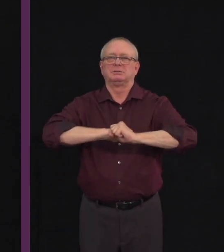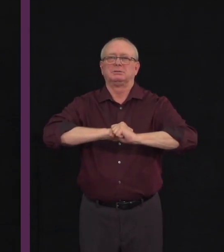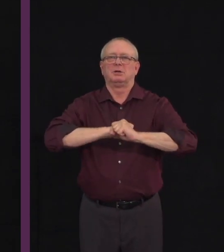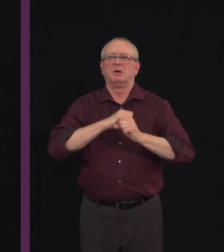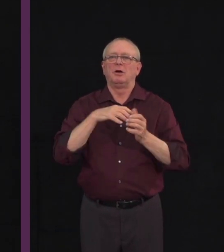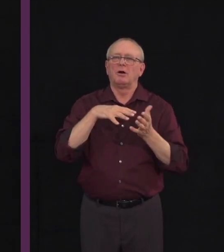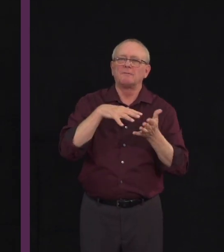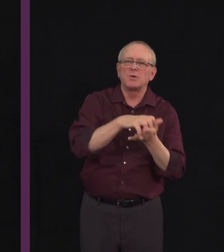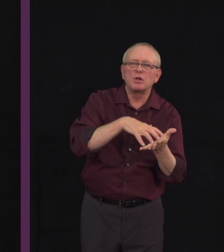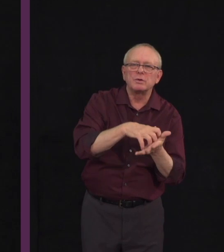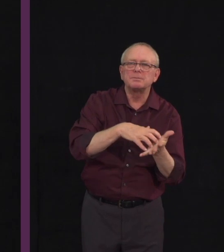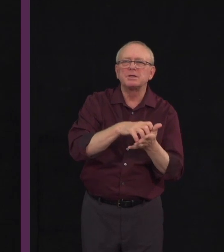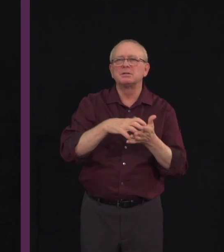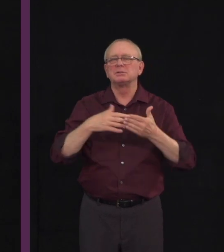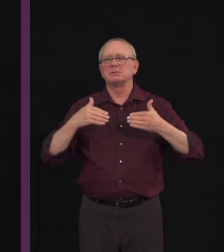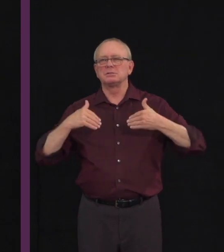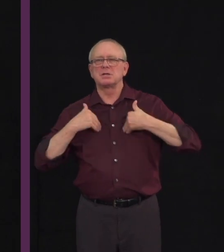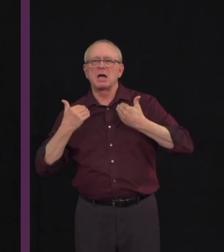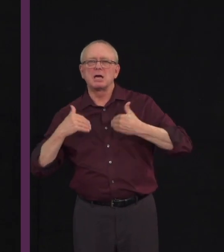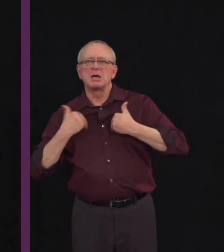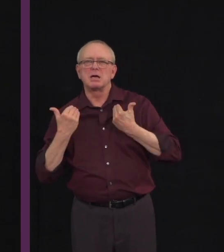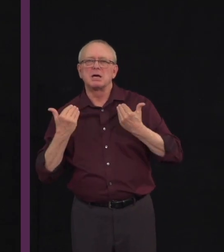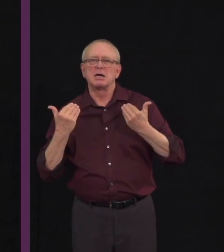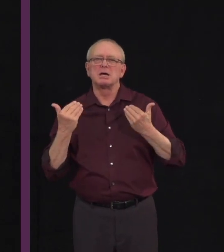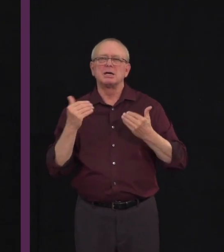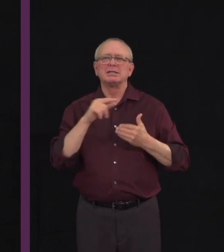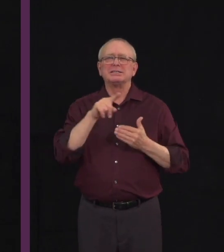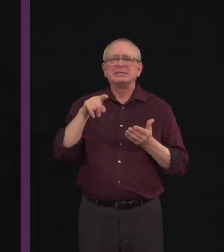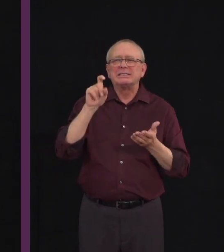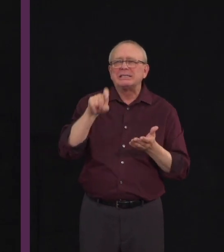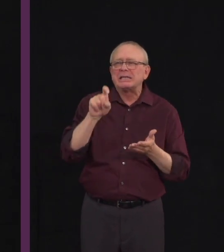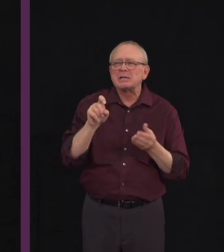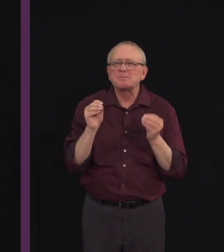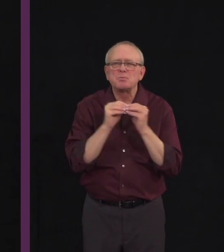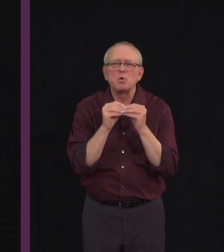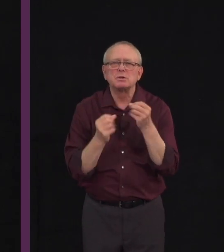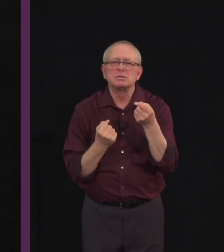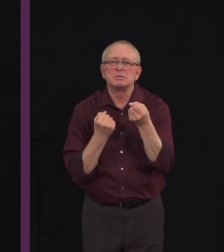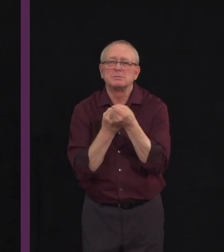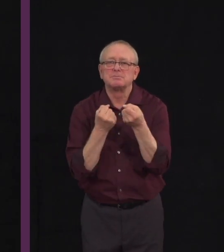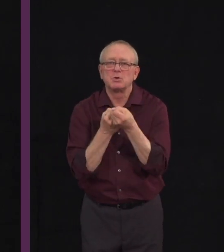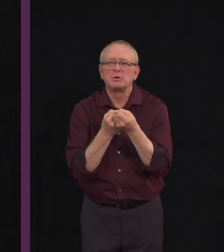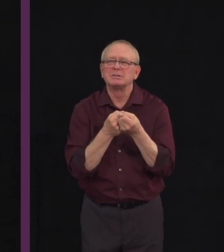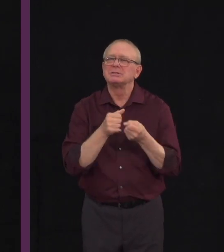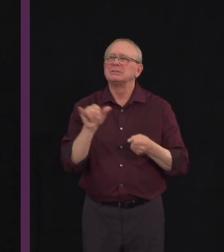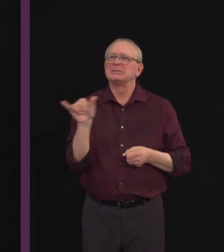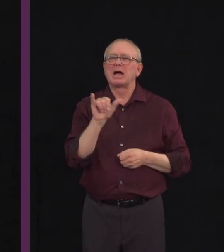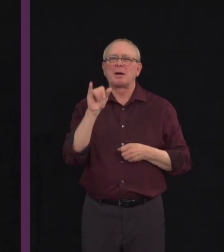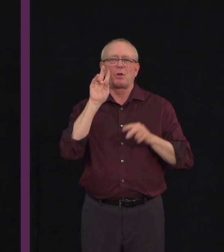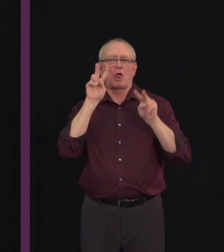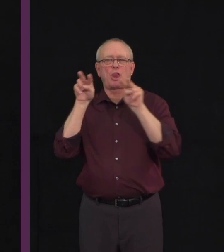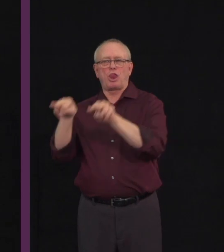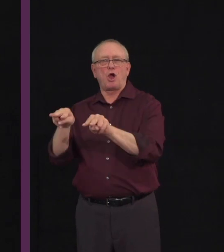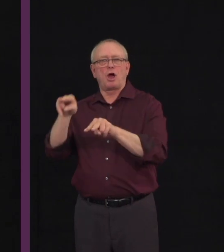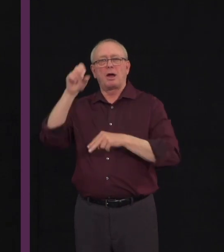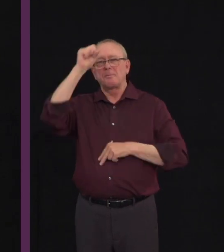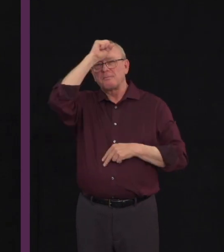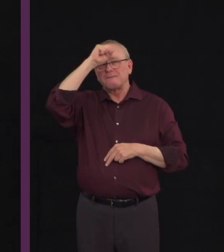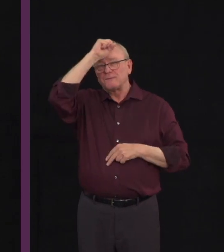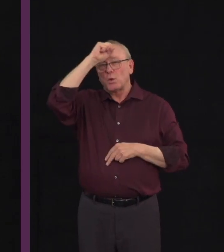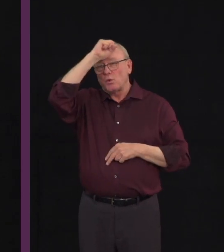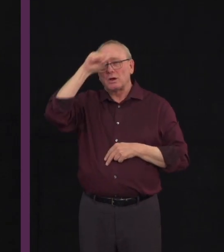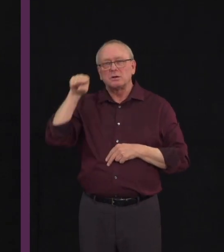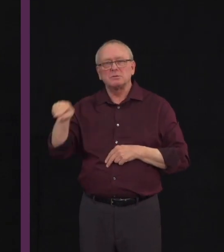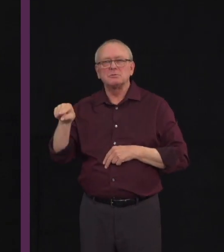again, the buffalo, that iconic symbol of life on the prairie for Indigenous people for millennia, provides a perfect metaphor for